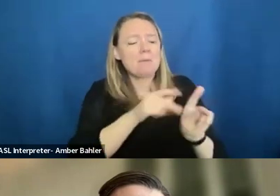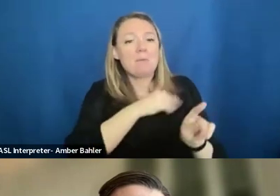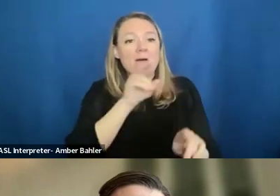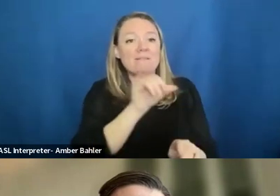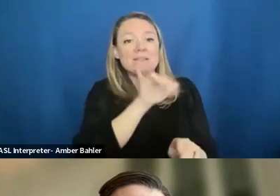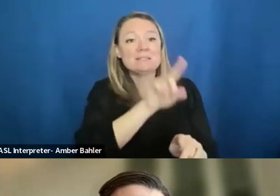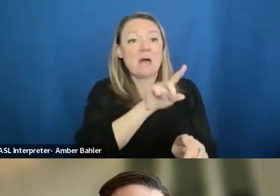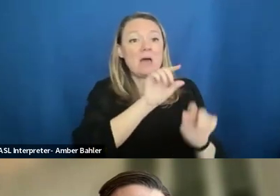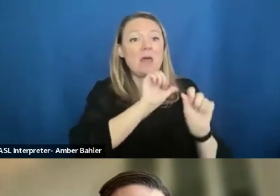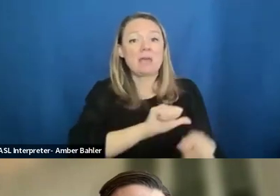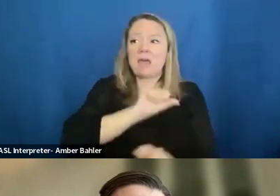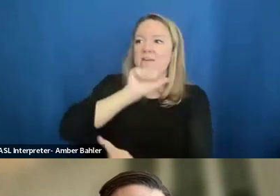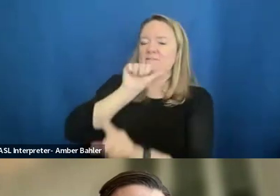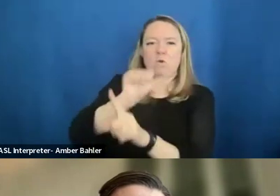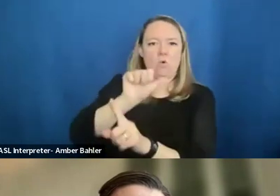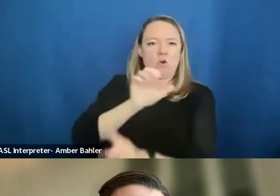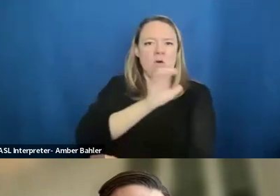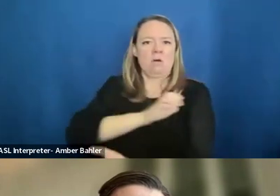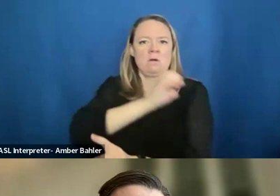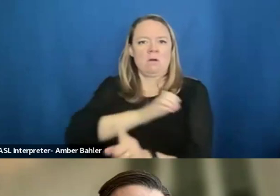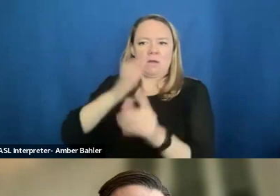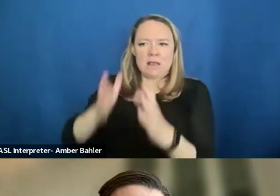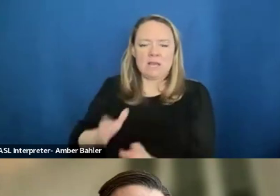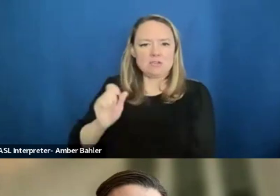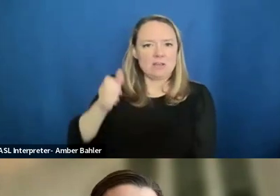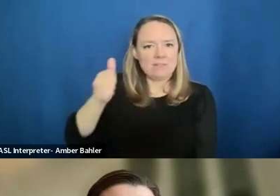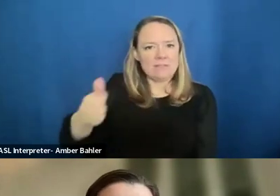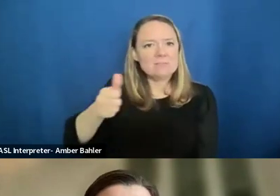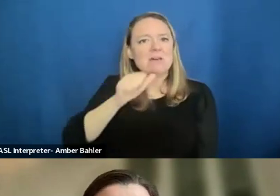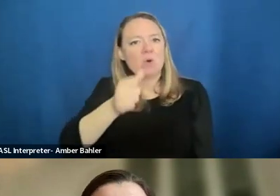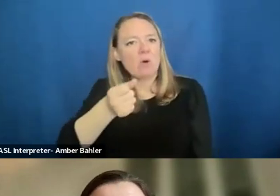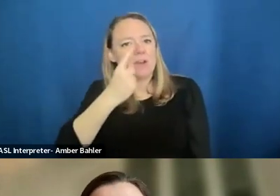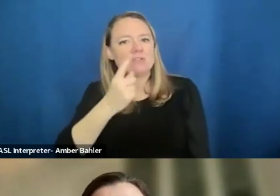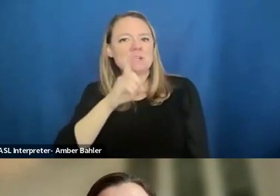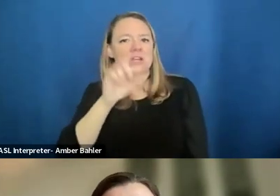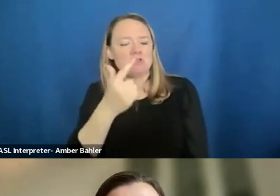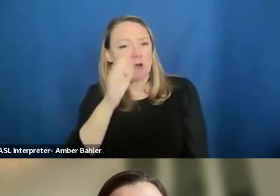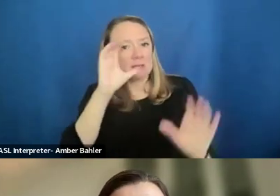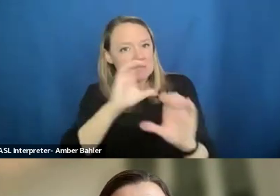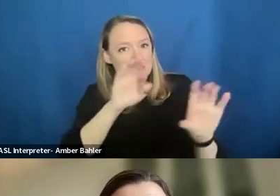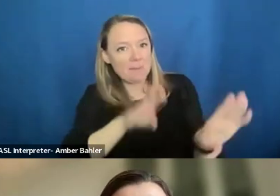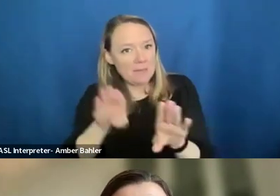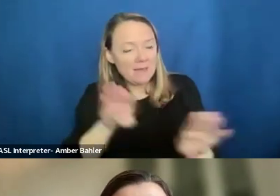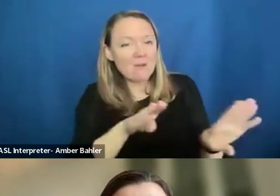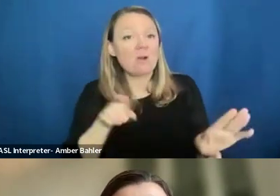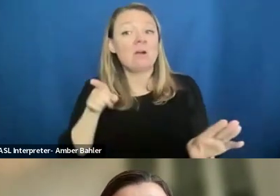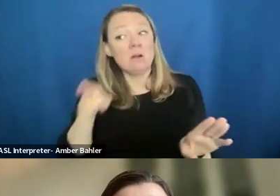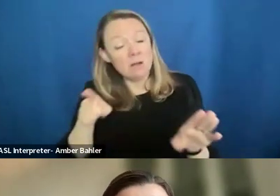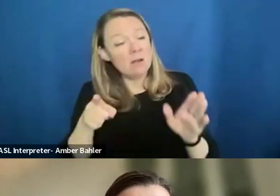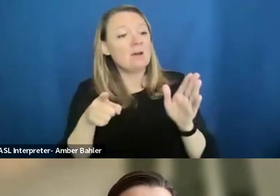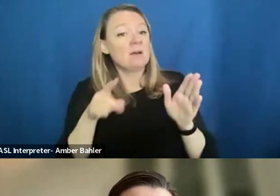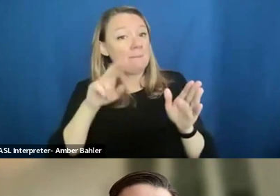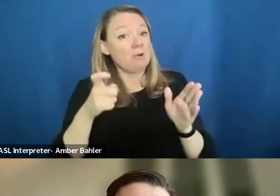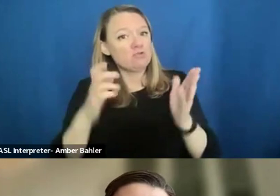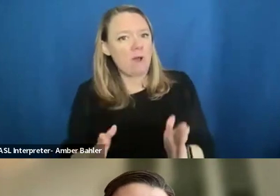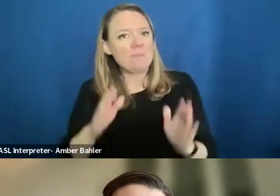over the eyes of clinicians if the clinicians don't understand drug-seeking behavior, as an example. Particularly prescribers can end up